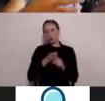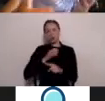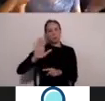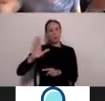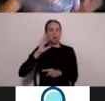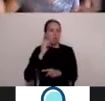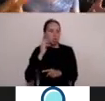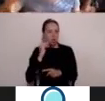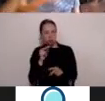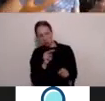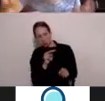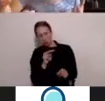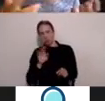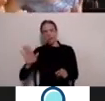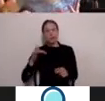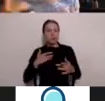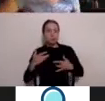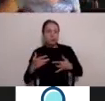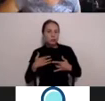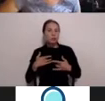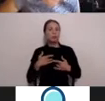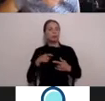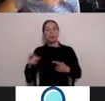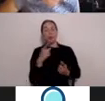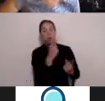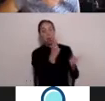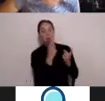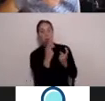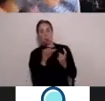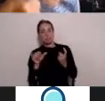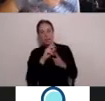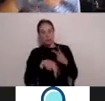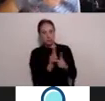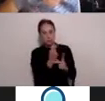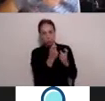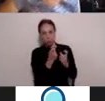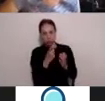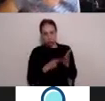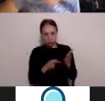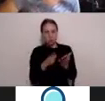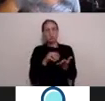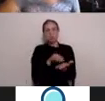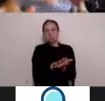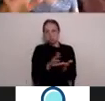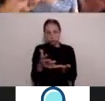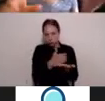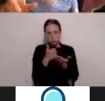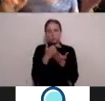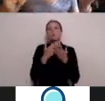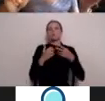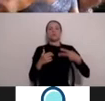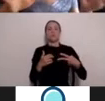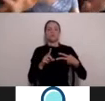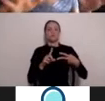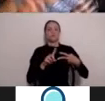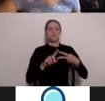growing concerns and what they were dealing with, what the questions were that they were coming in from parents. So it was both informal and a